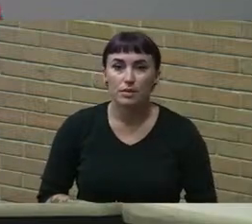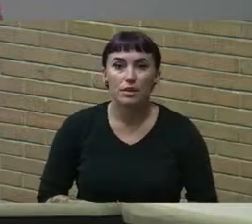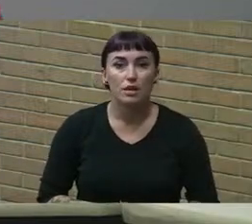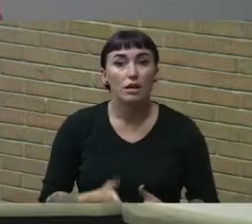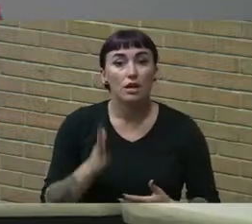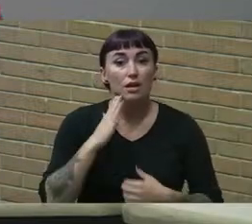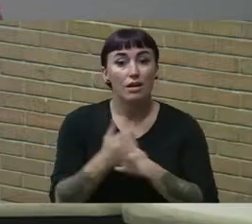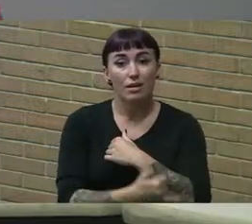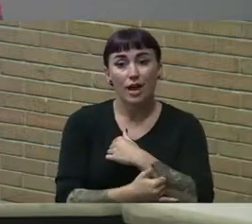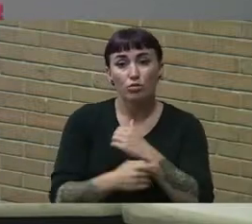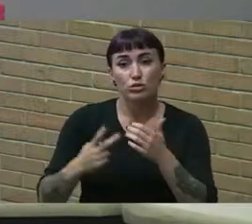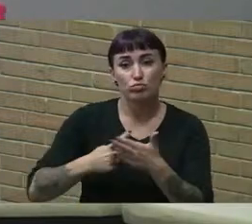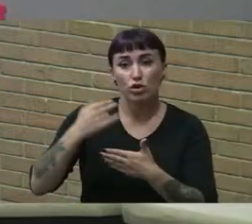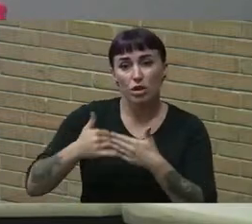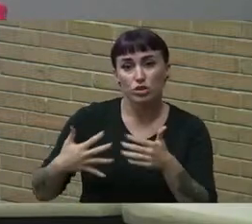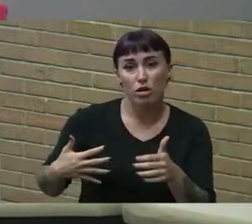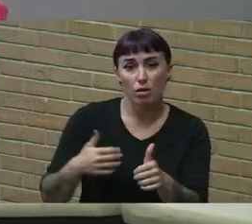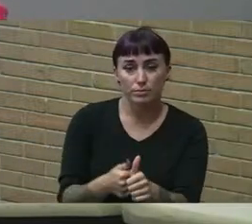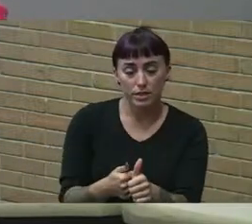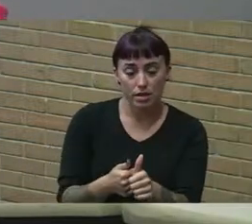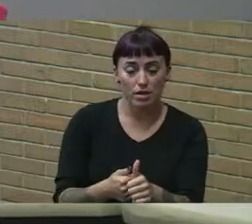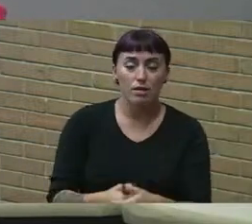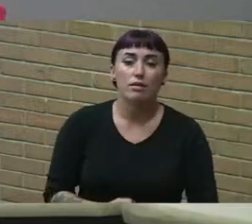In county project updates,